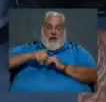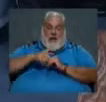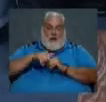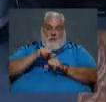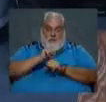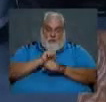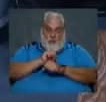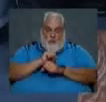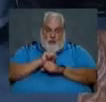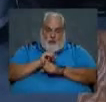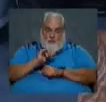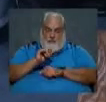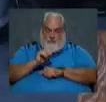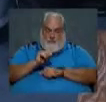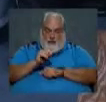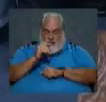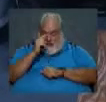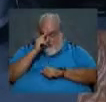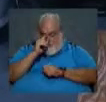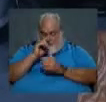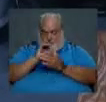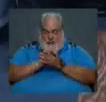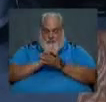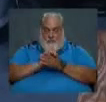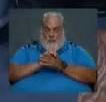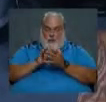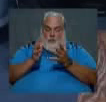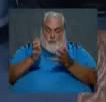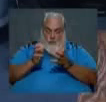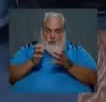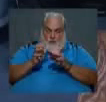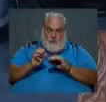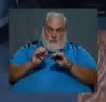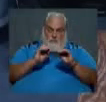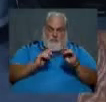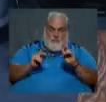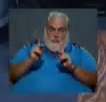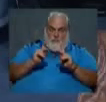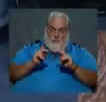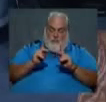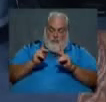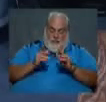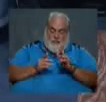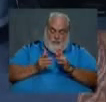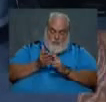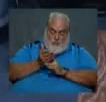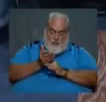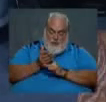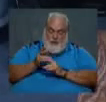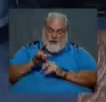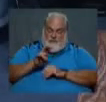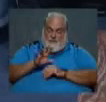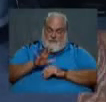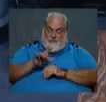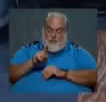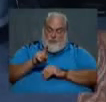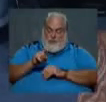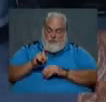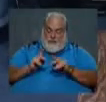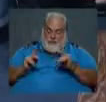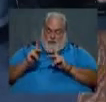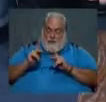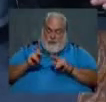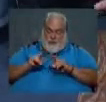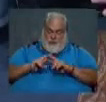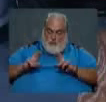work. I don't think we want to put the people that we have coming through there, might be 75 to 100 people in a year's time, to just go out on